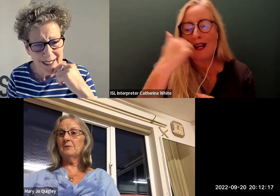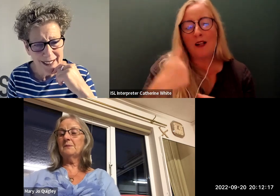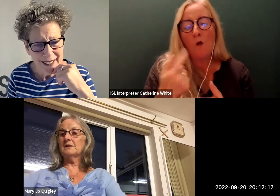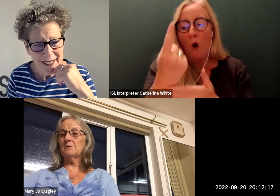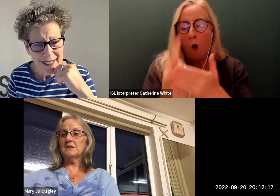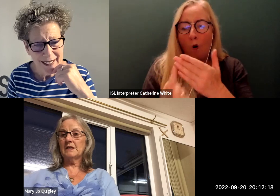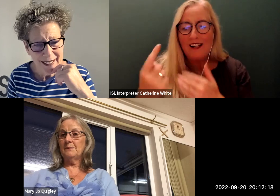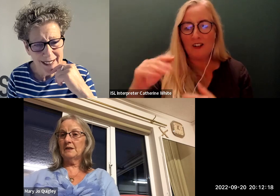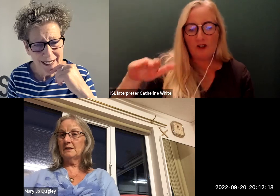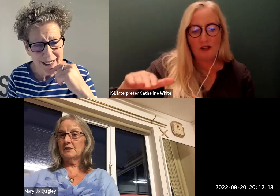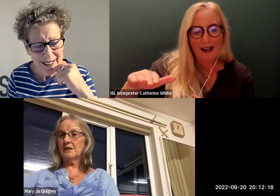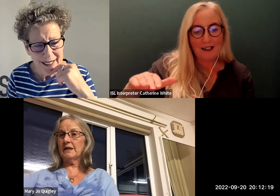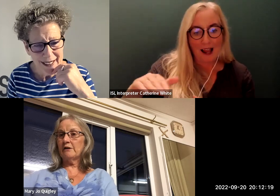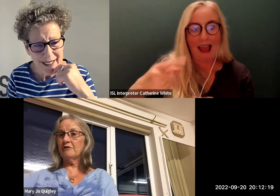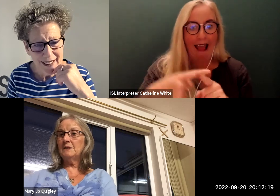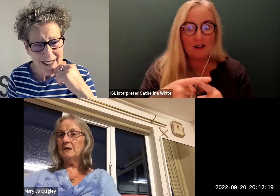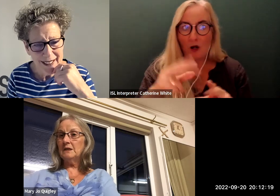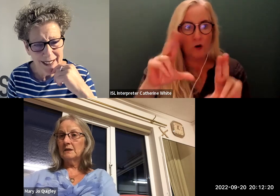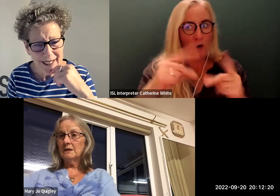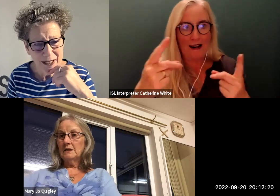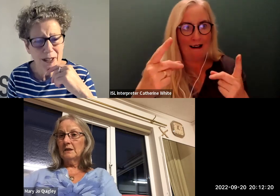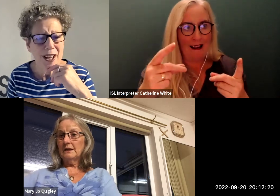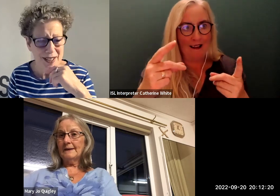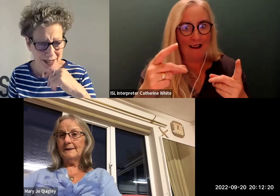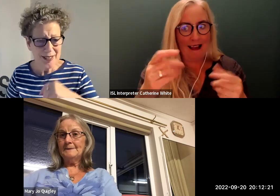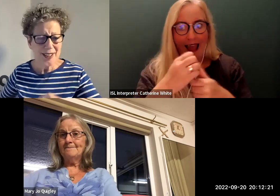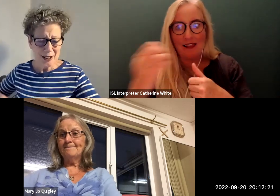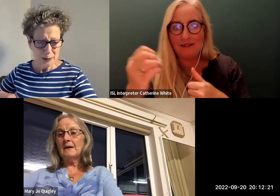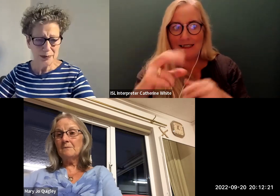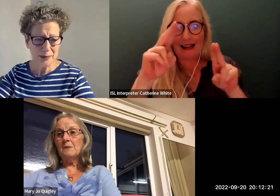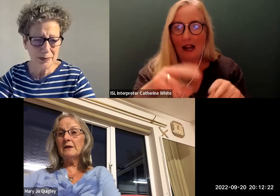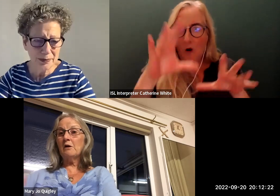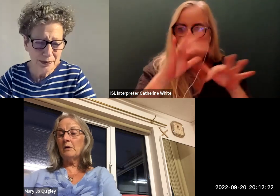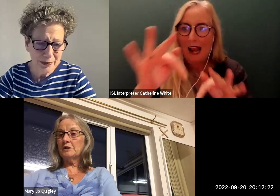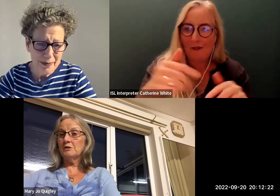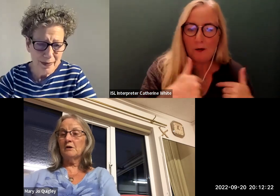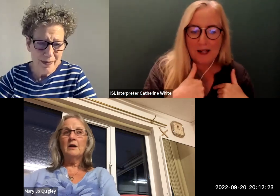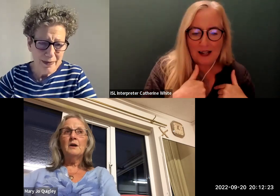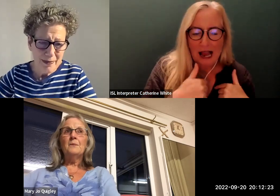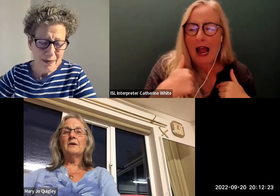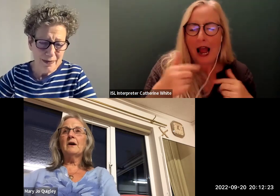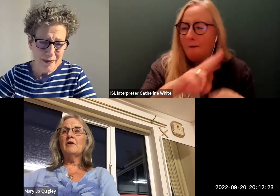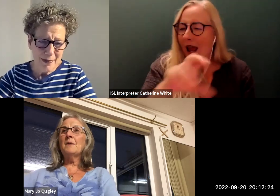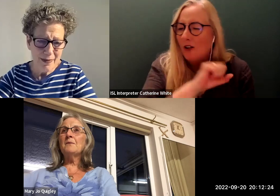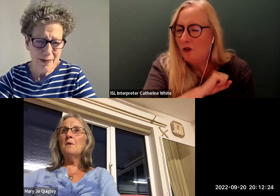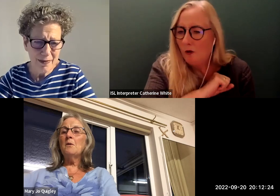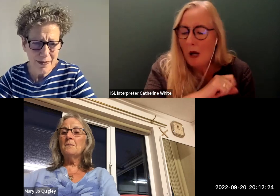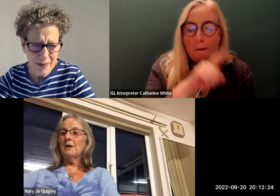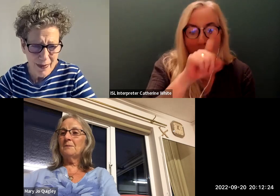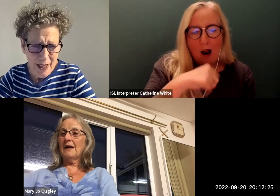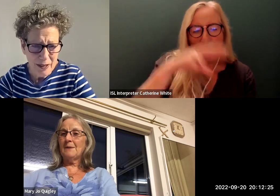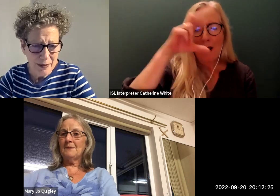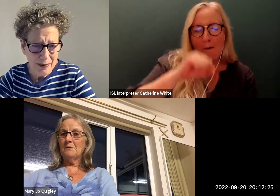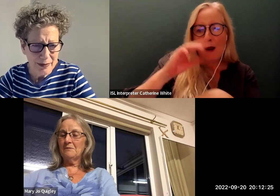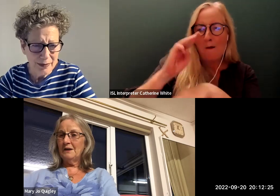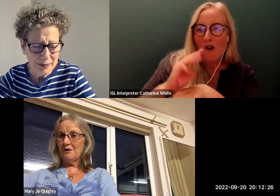and probably because there wasn't anybody else to take care of me. Right. I'm really not quite sure. But I remember Mum not